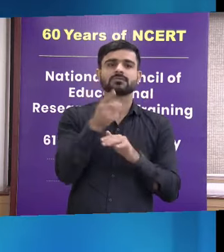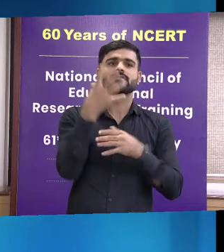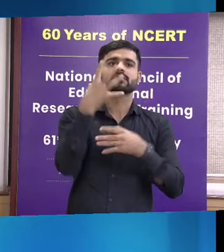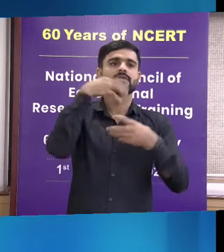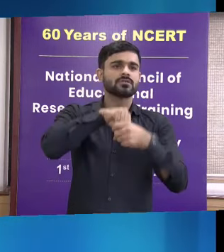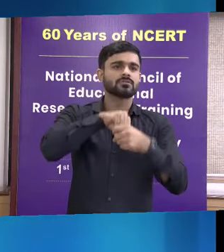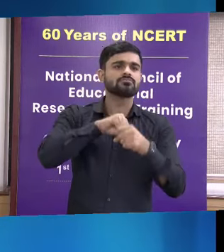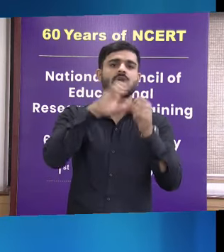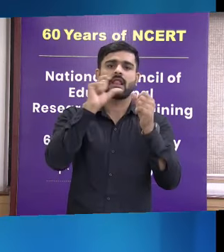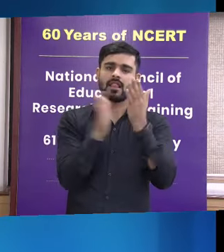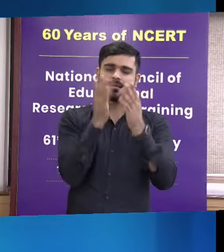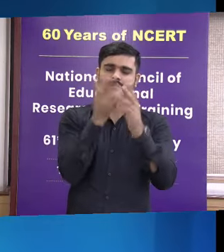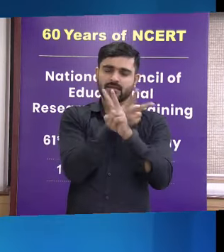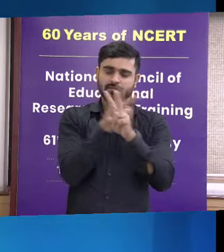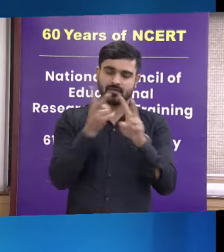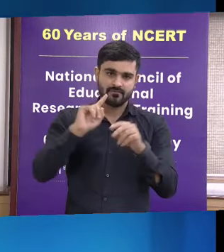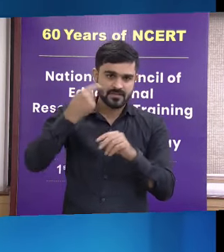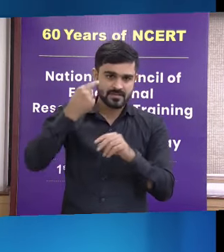the very first